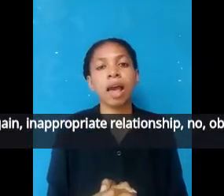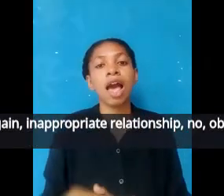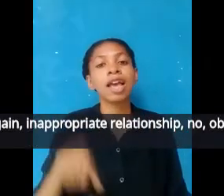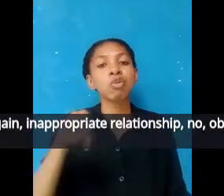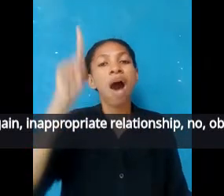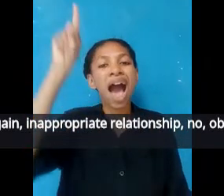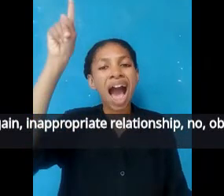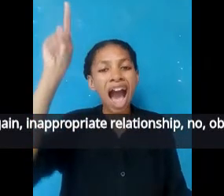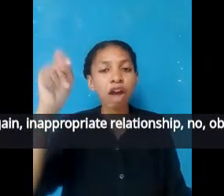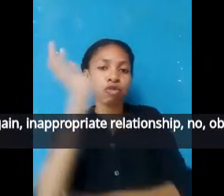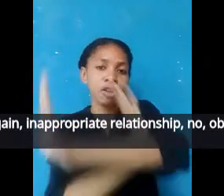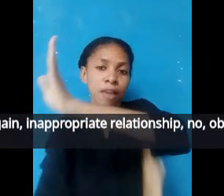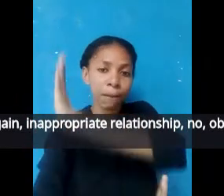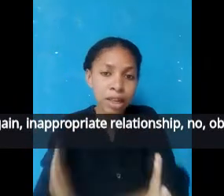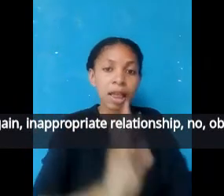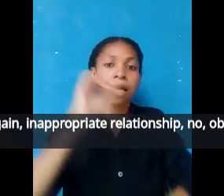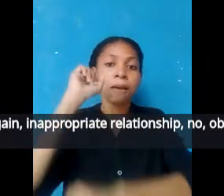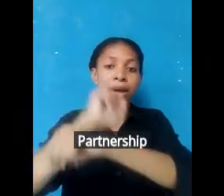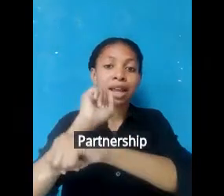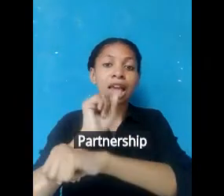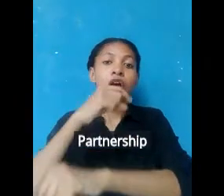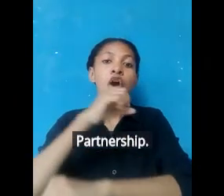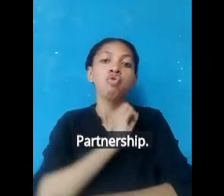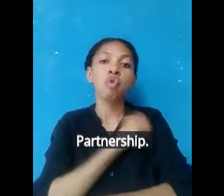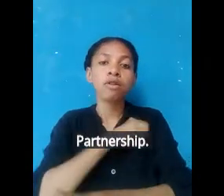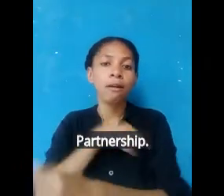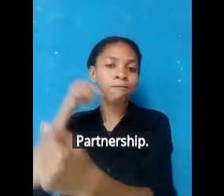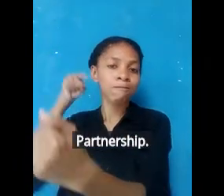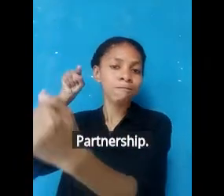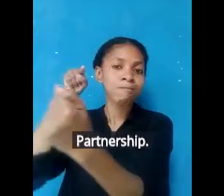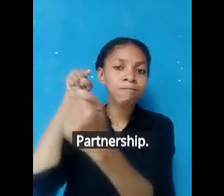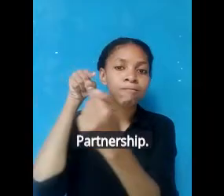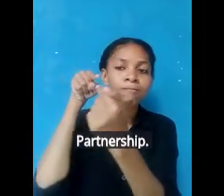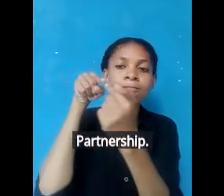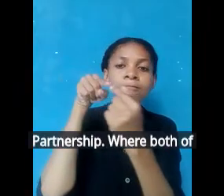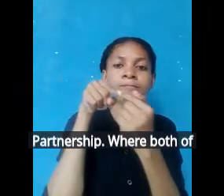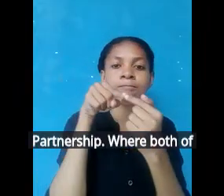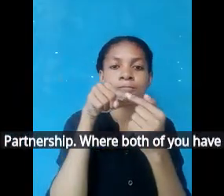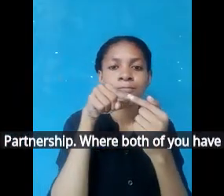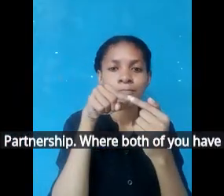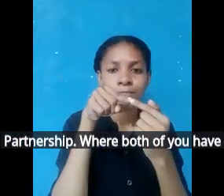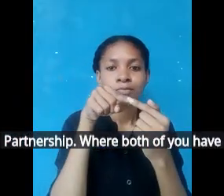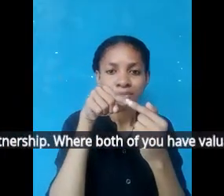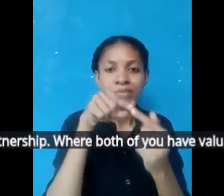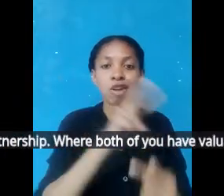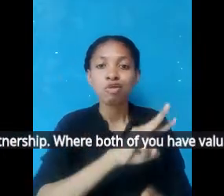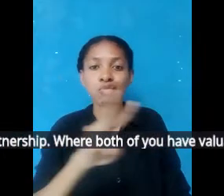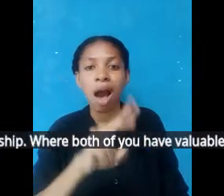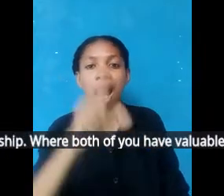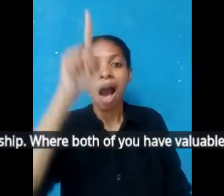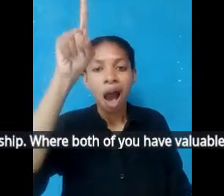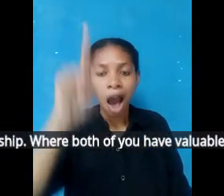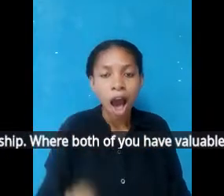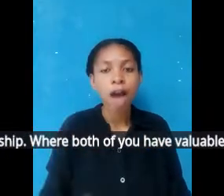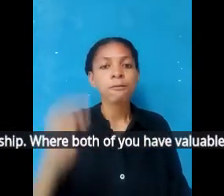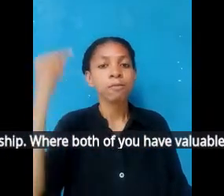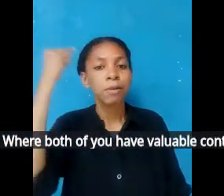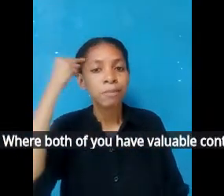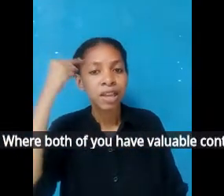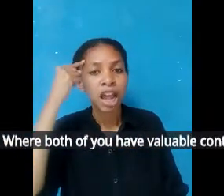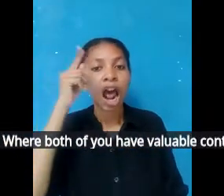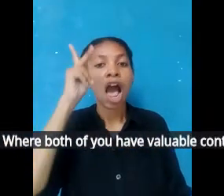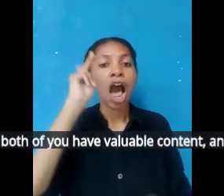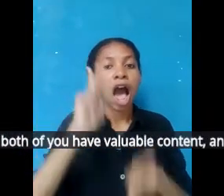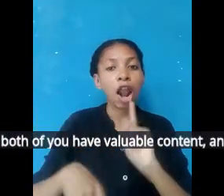equal partnership where both of you have valuable content and you work